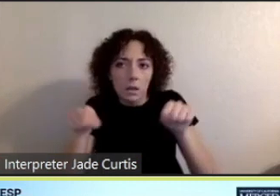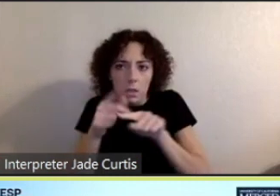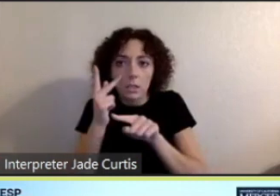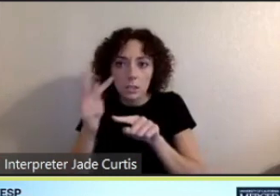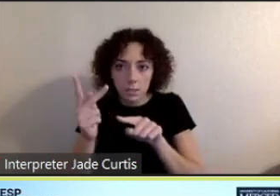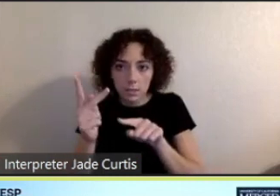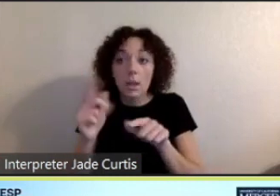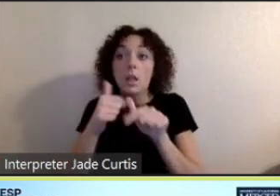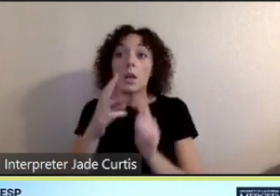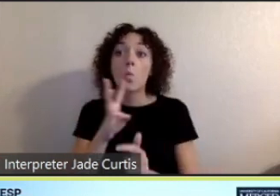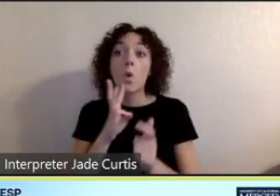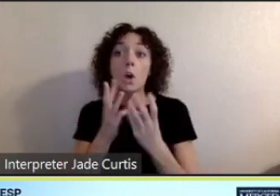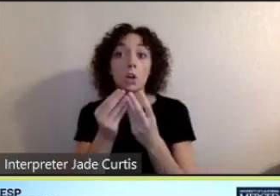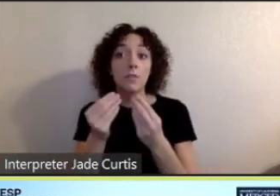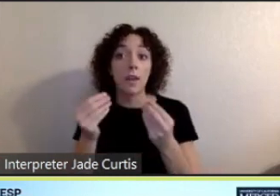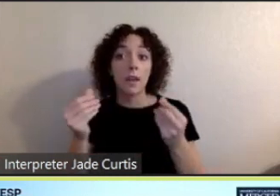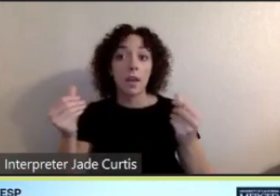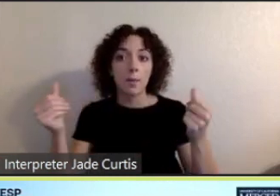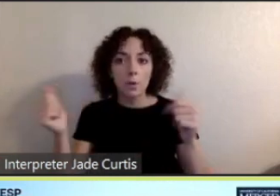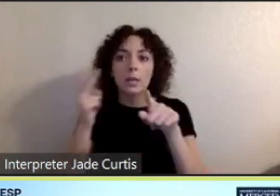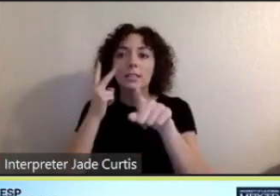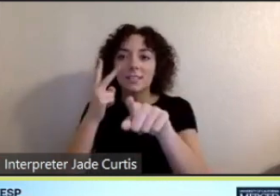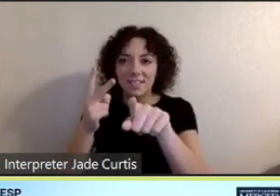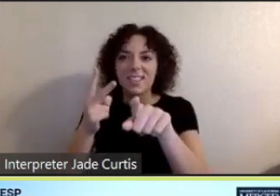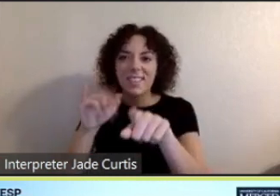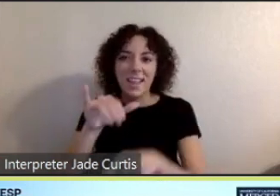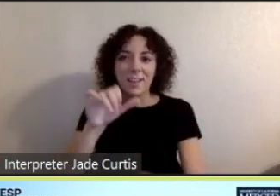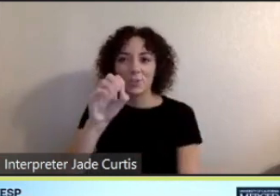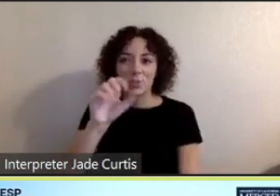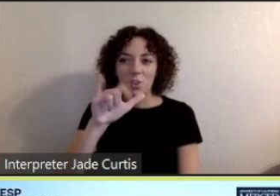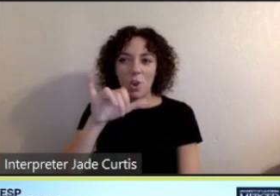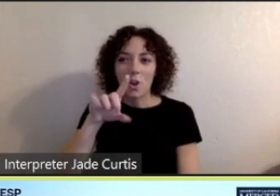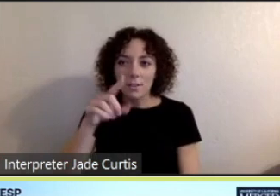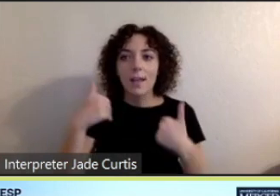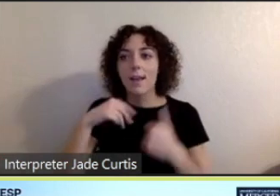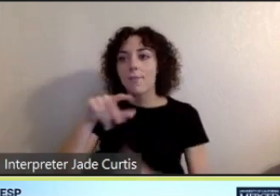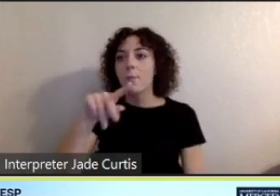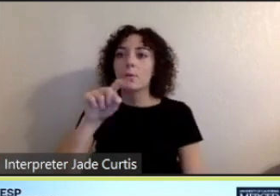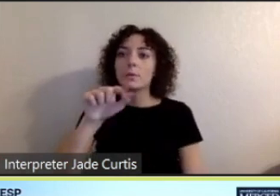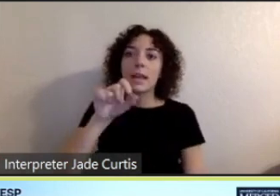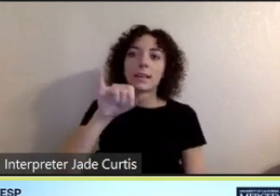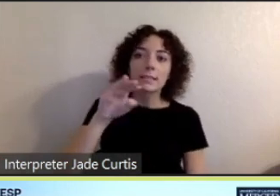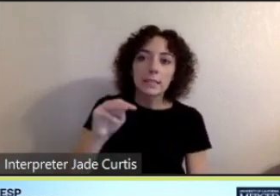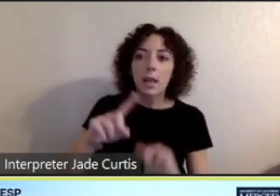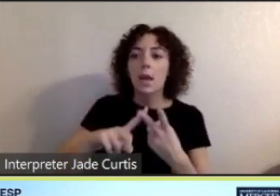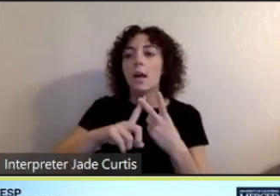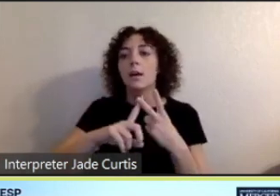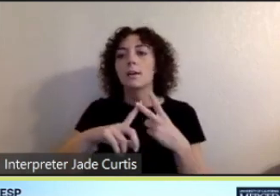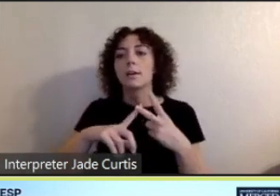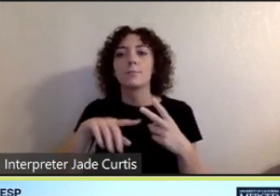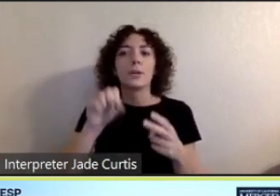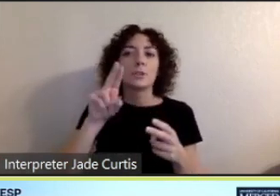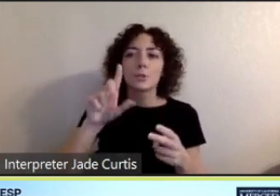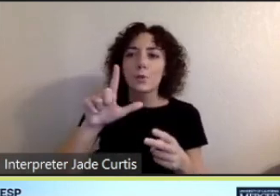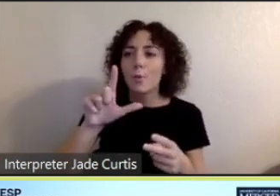water evaporated, leaving behind that crystalline solid, which contains potassium, calcium, chloride, carbon, and sulfur, things